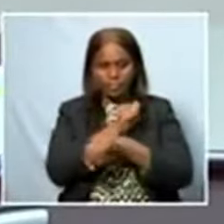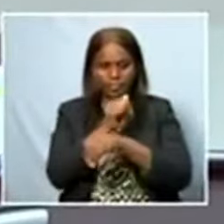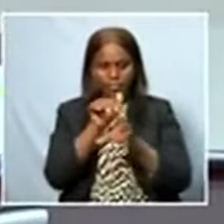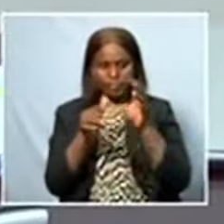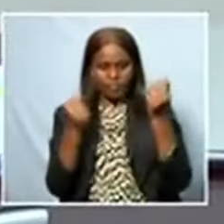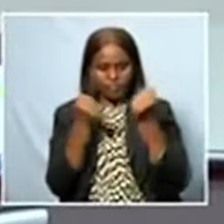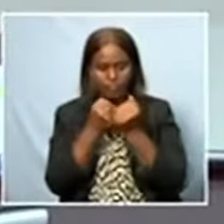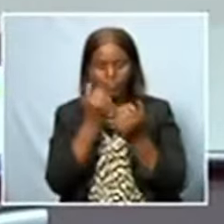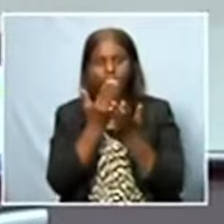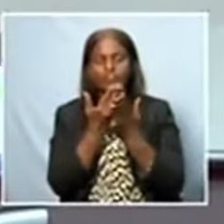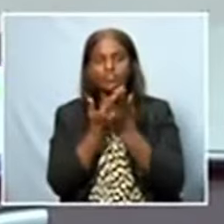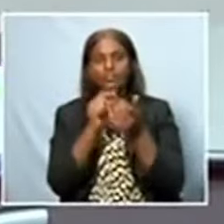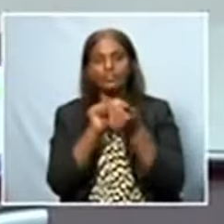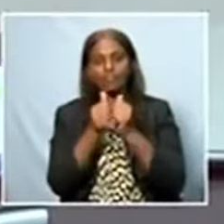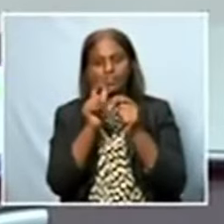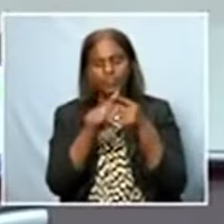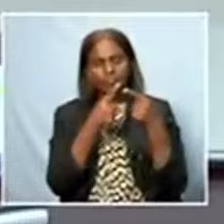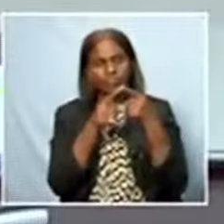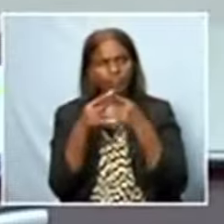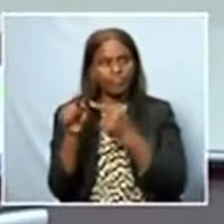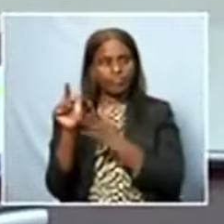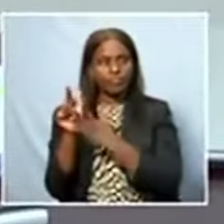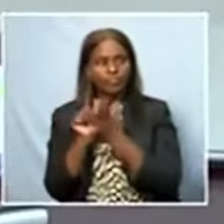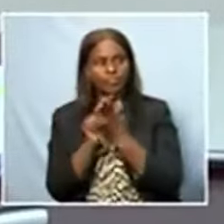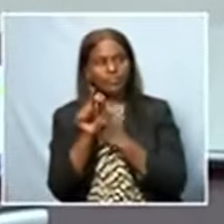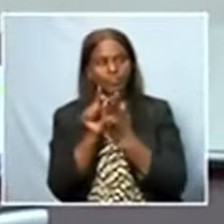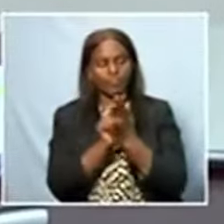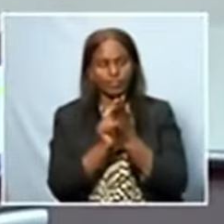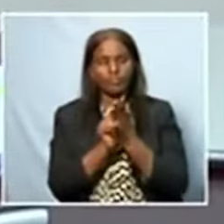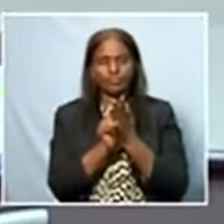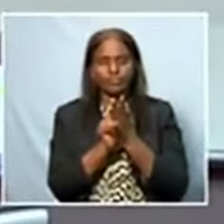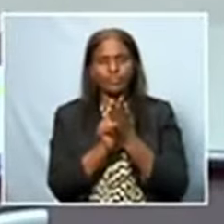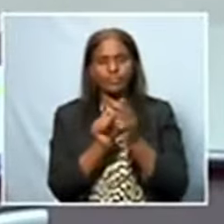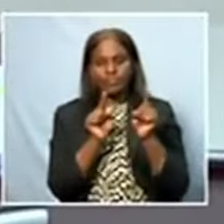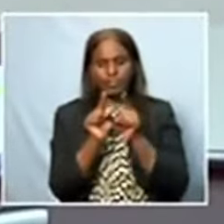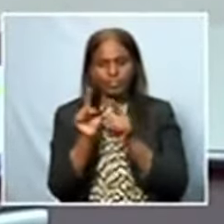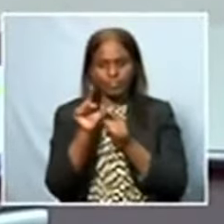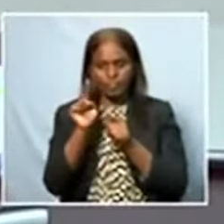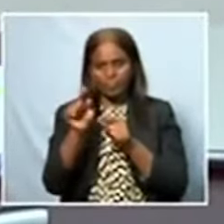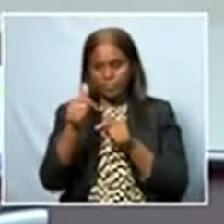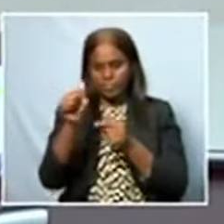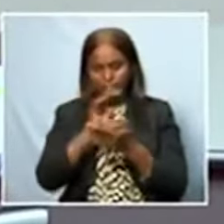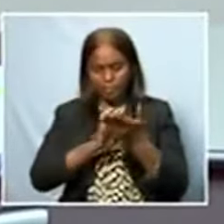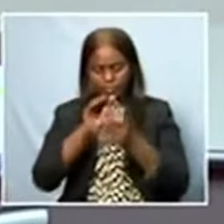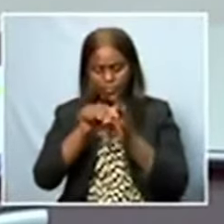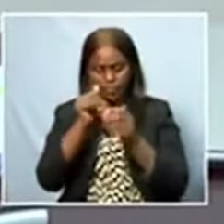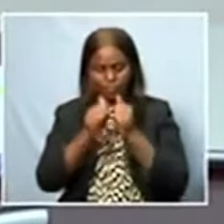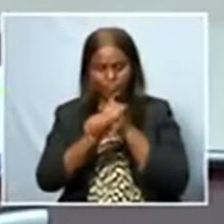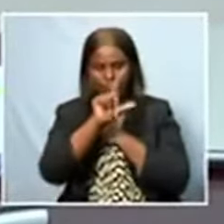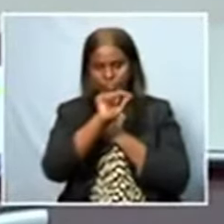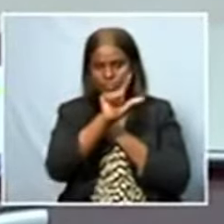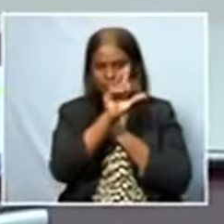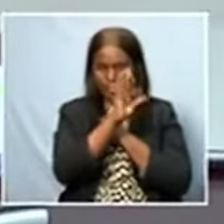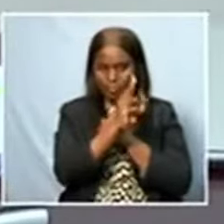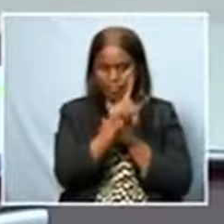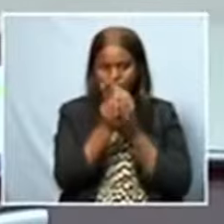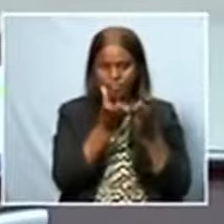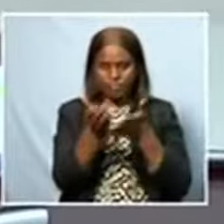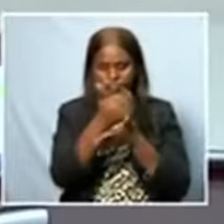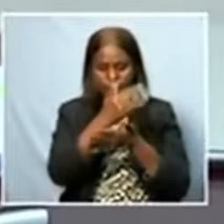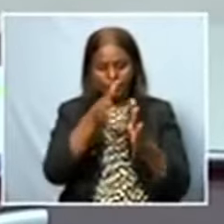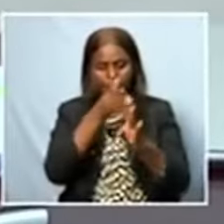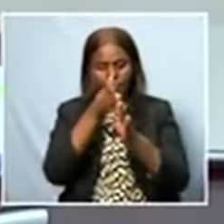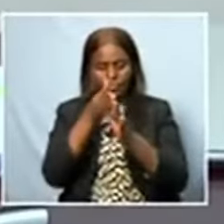of the proposed amendments to the various pieces of legislation, as they are the basis on which the 2026 revenue collection